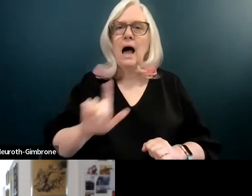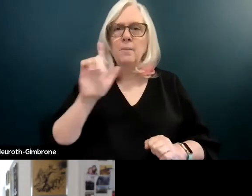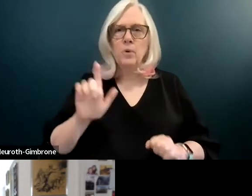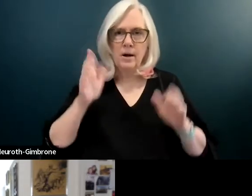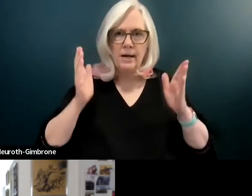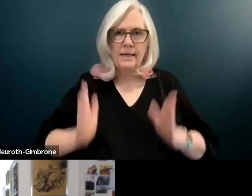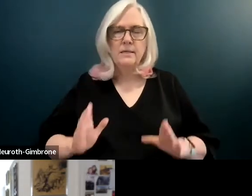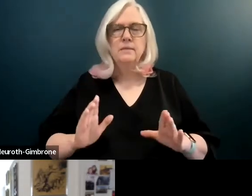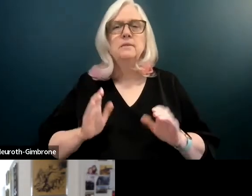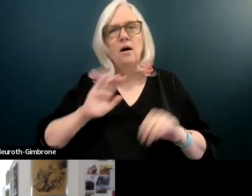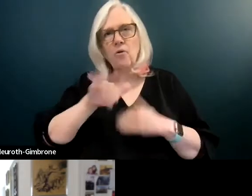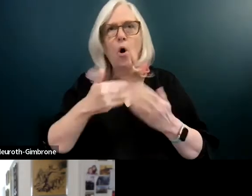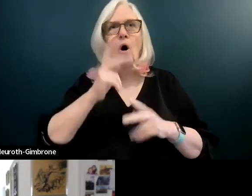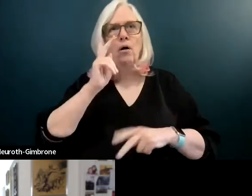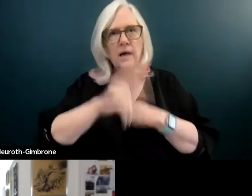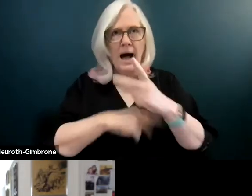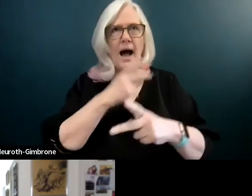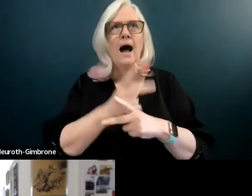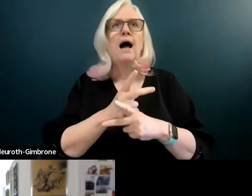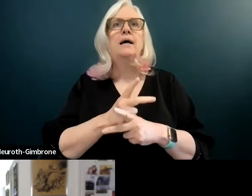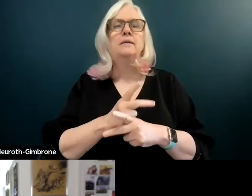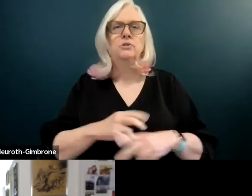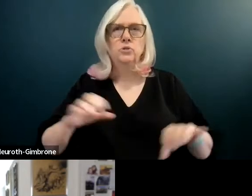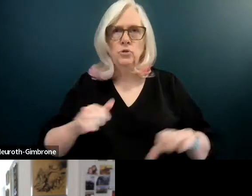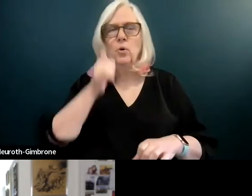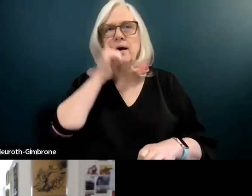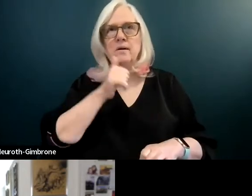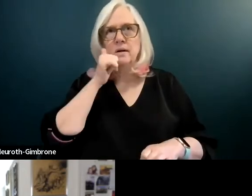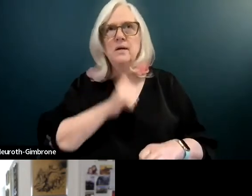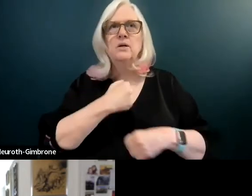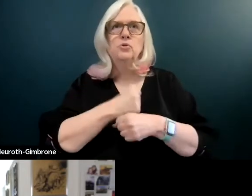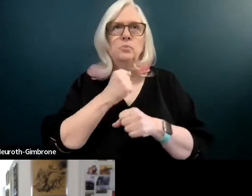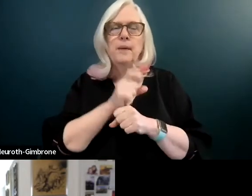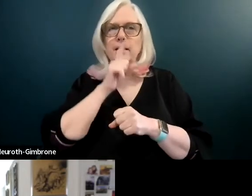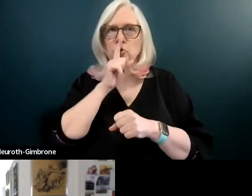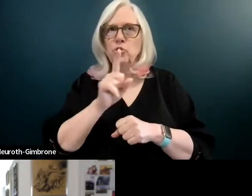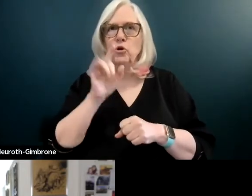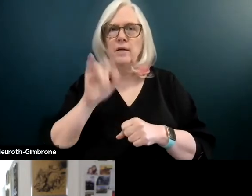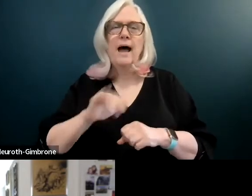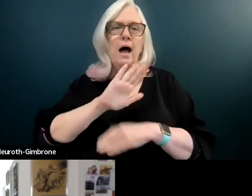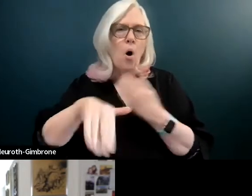basis, for example, for outreach to ensure access to all patrons? And I think